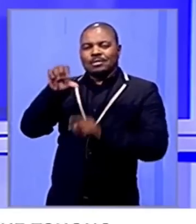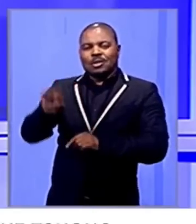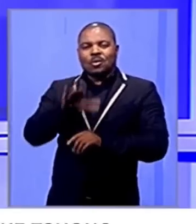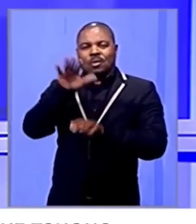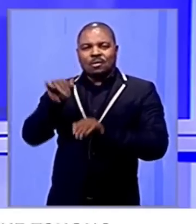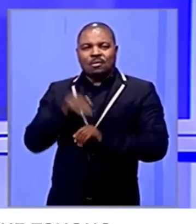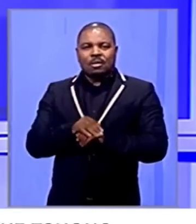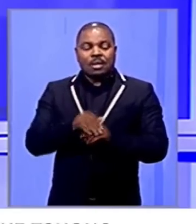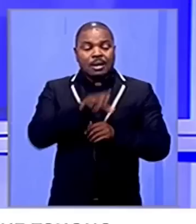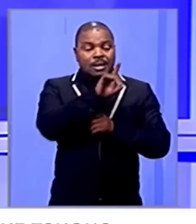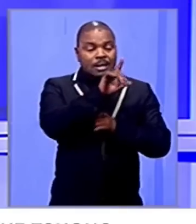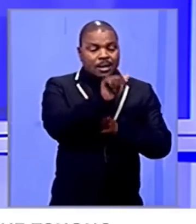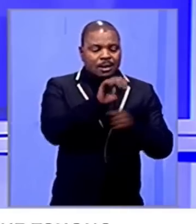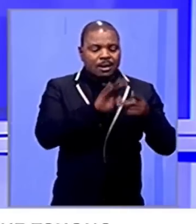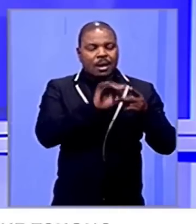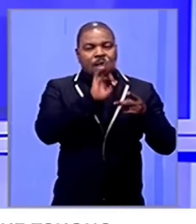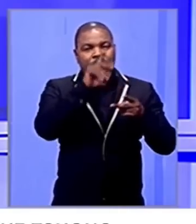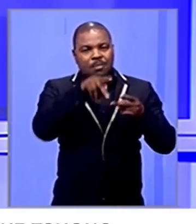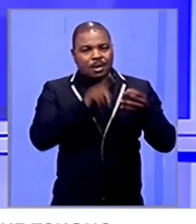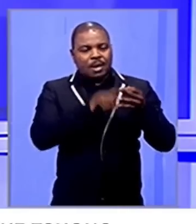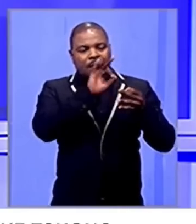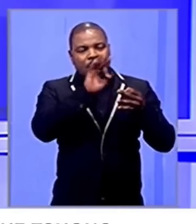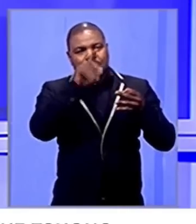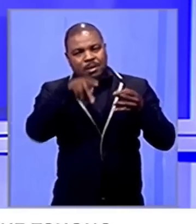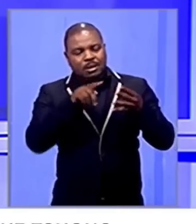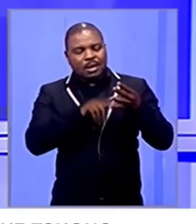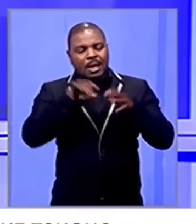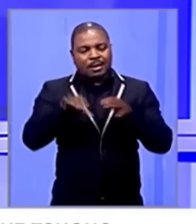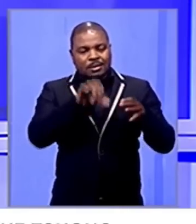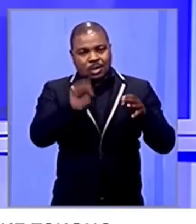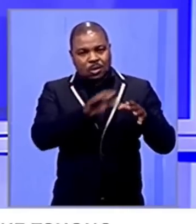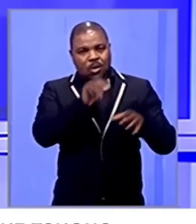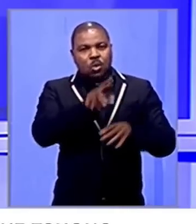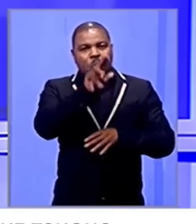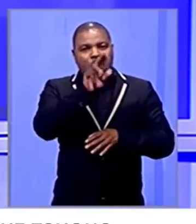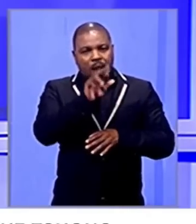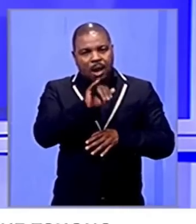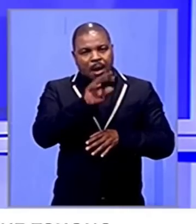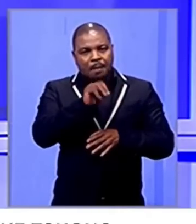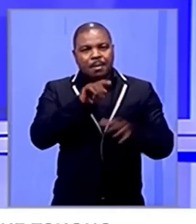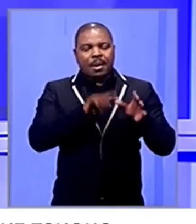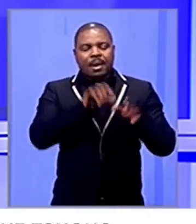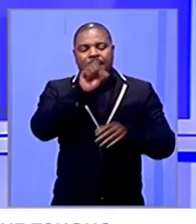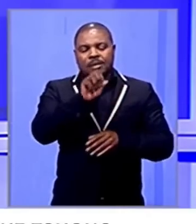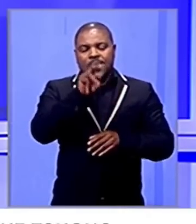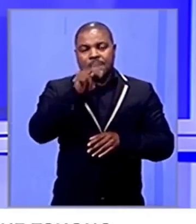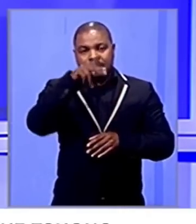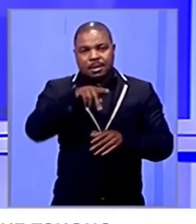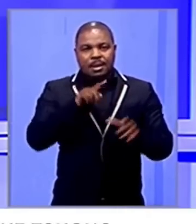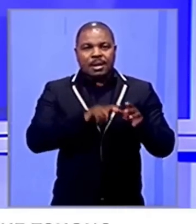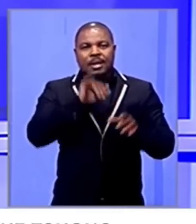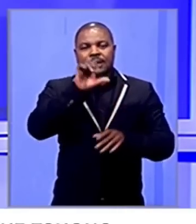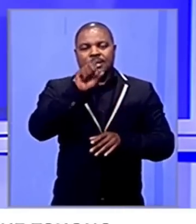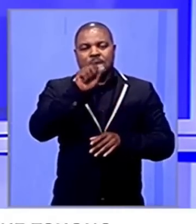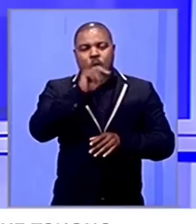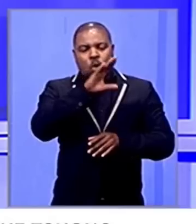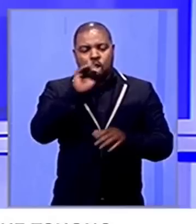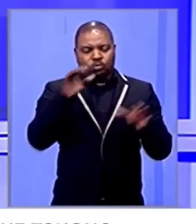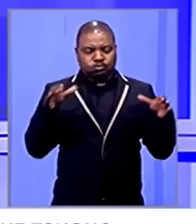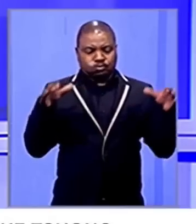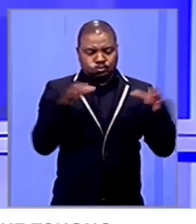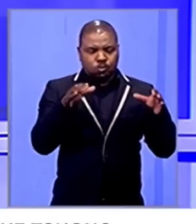Baeteledipele ba DA, IFP, Freedom Front Plus, Action SA, UIM, SNP le Isanko ba ikanne